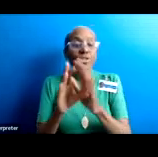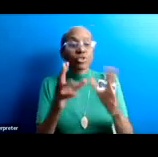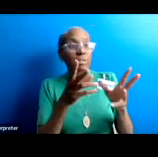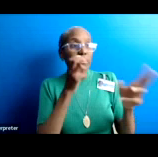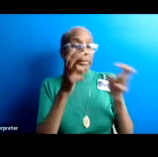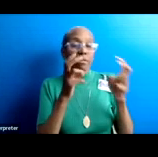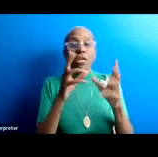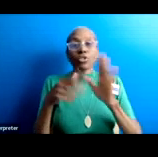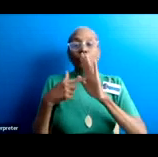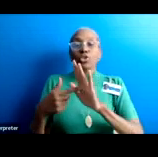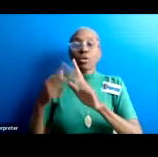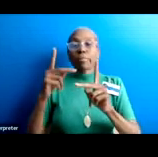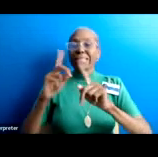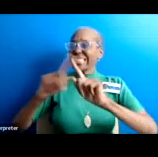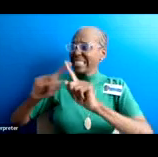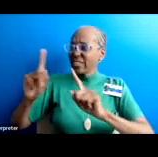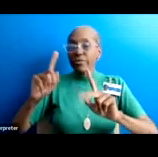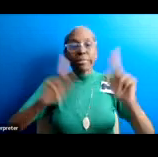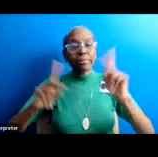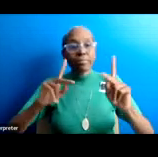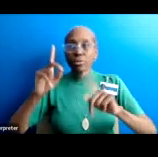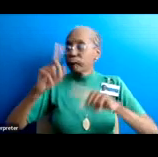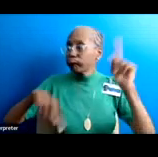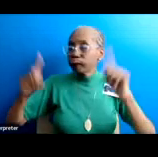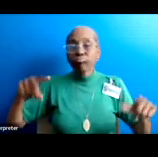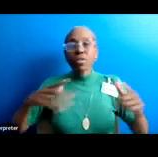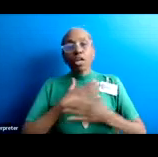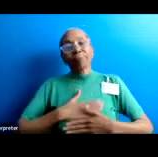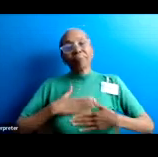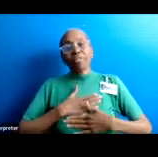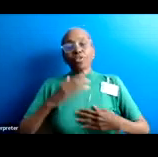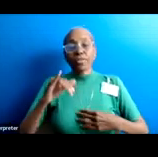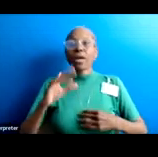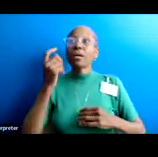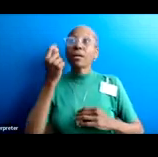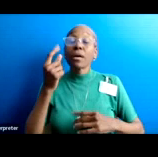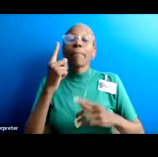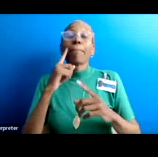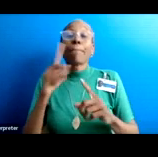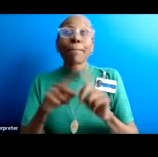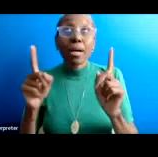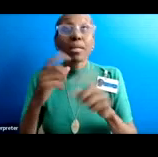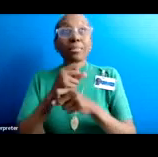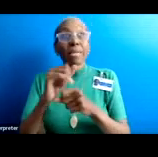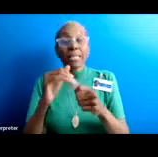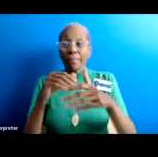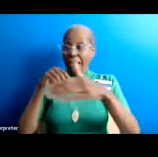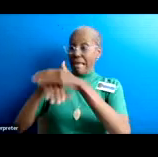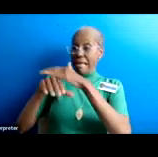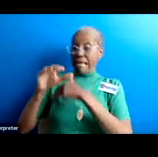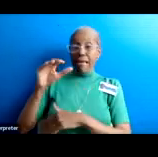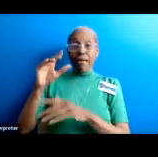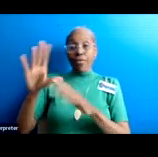use often show different types of people, and I really enjoy that. However, in order to make them accessible,